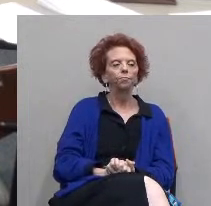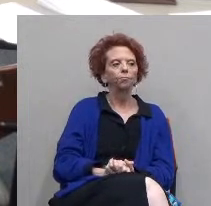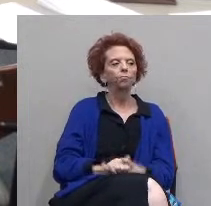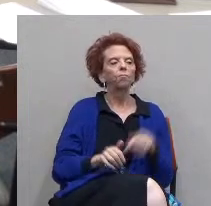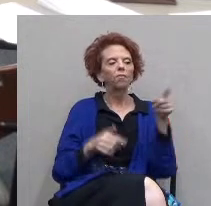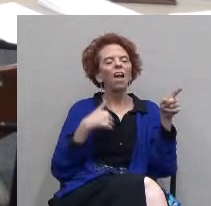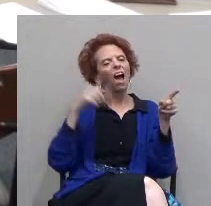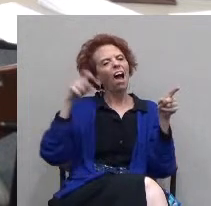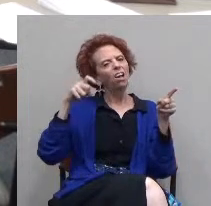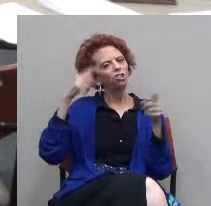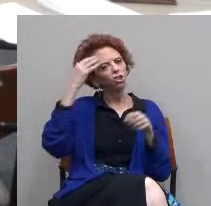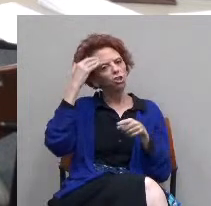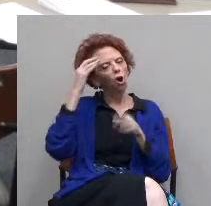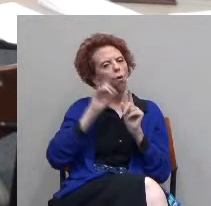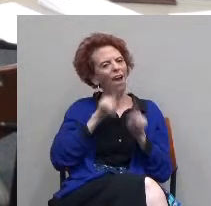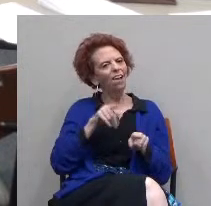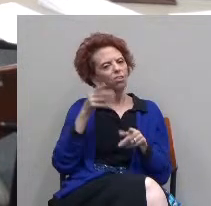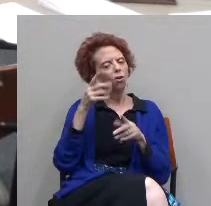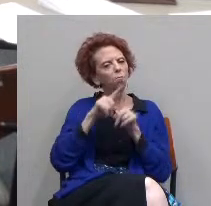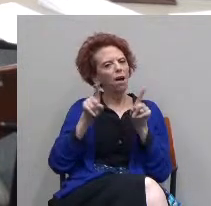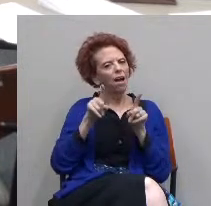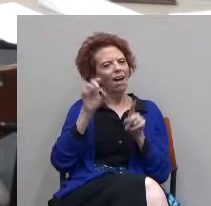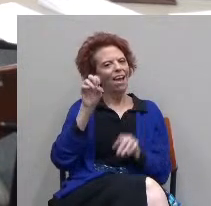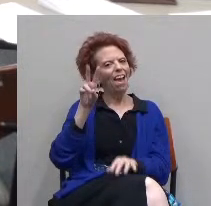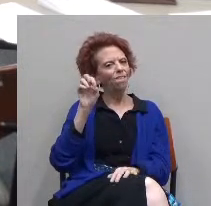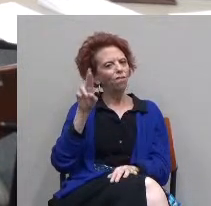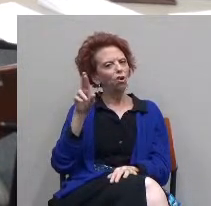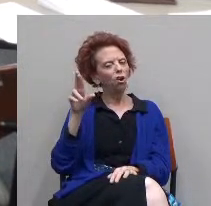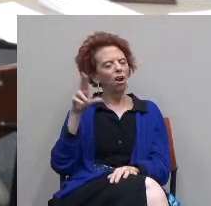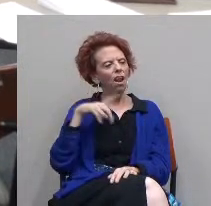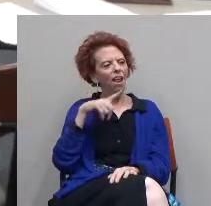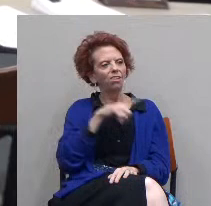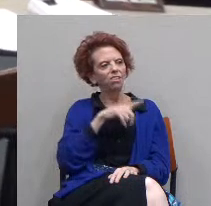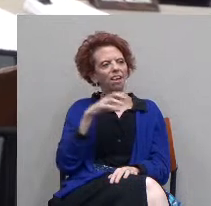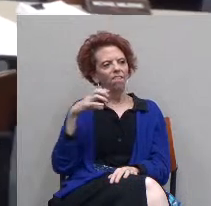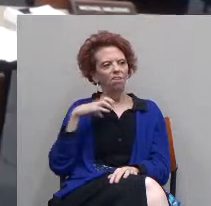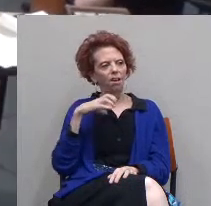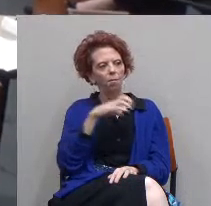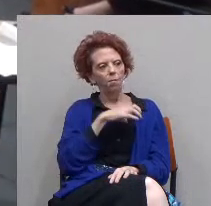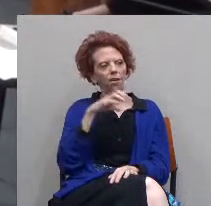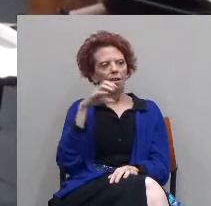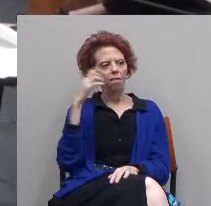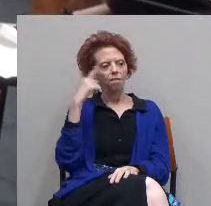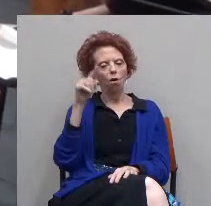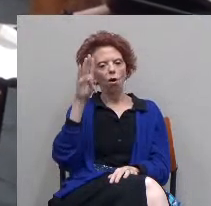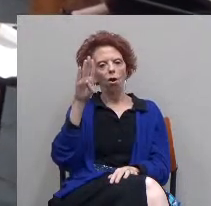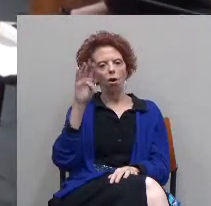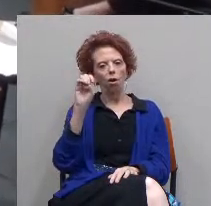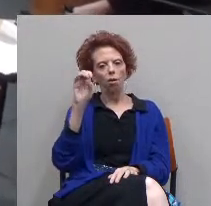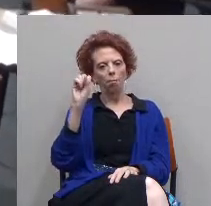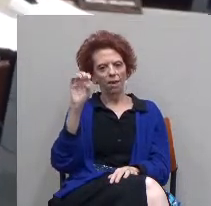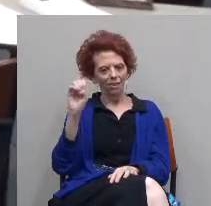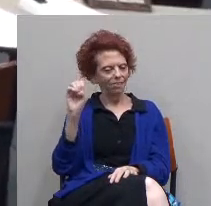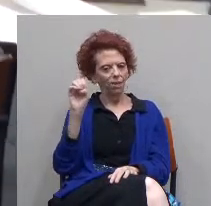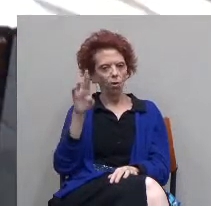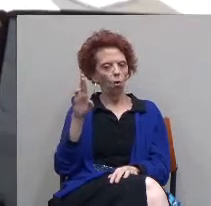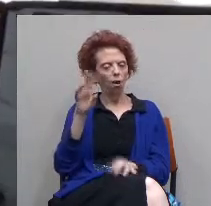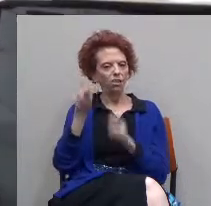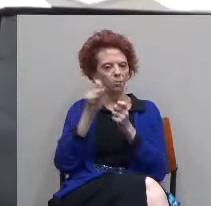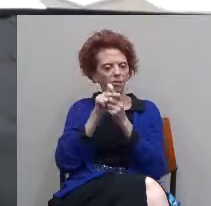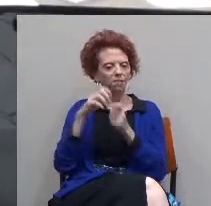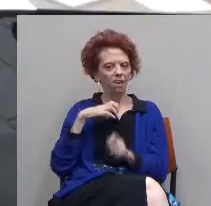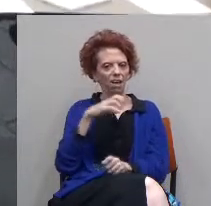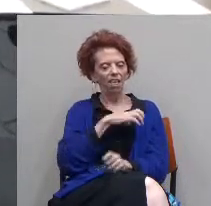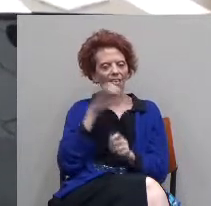should know the answer to this, but was there ever a legislative committee of BESE or a particular committee that